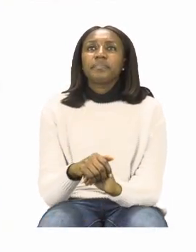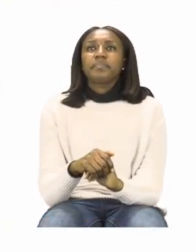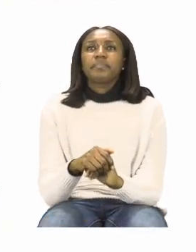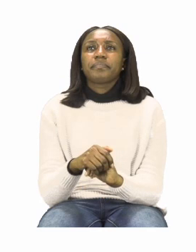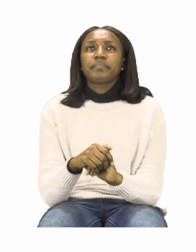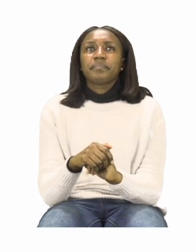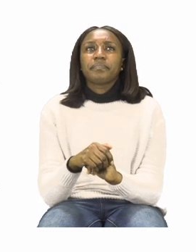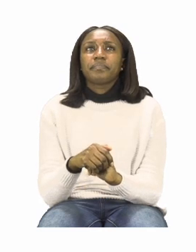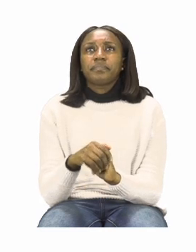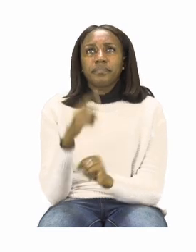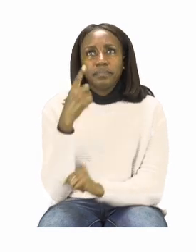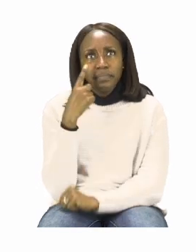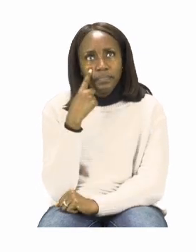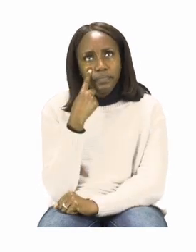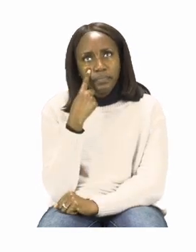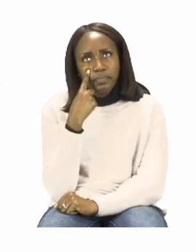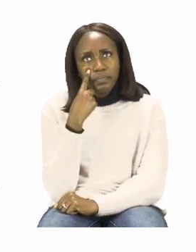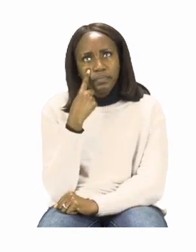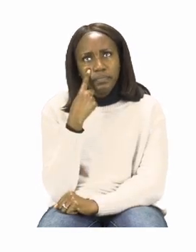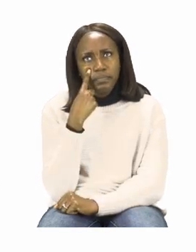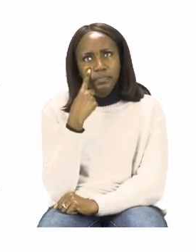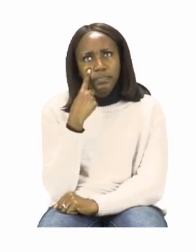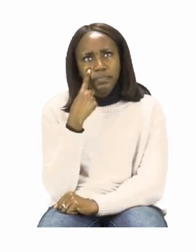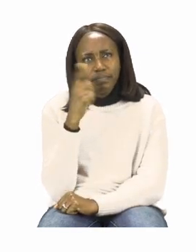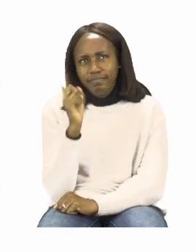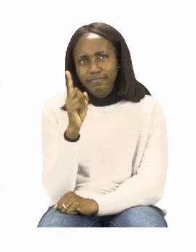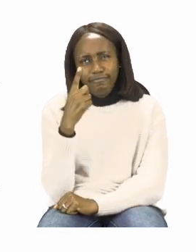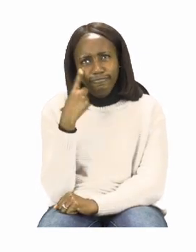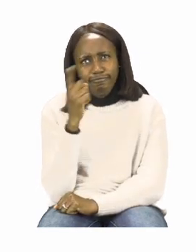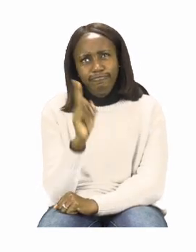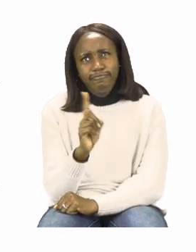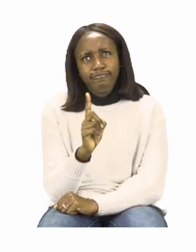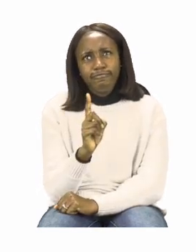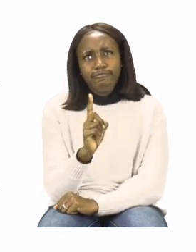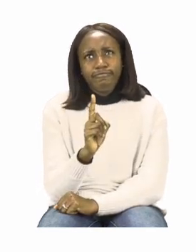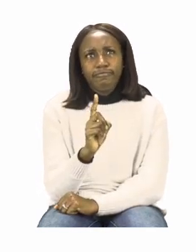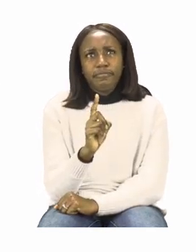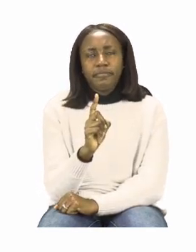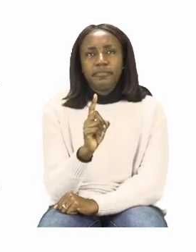Can you see what is on page 26?